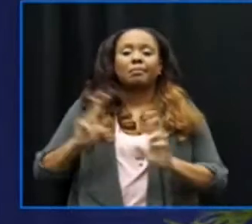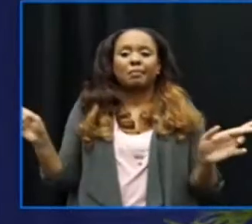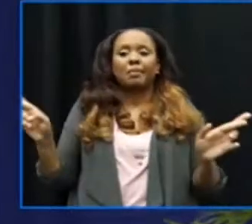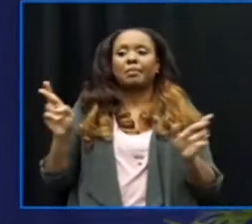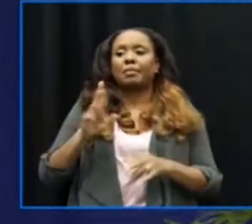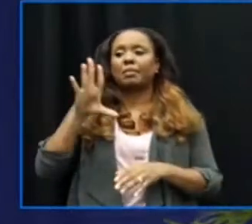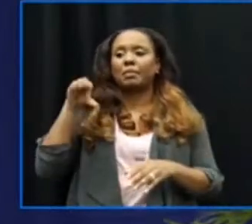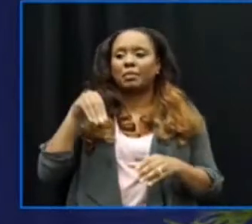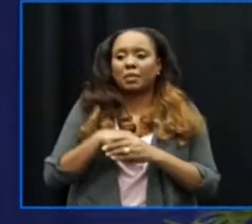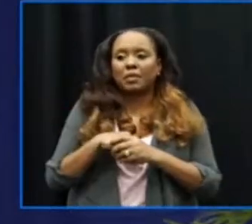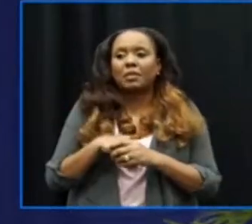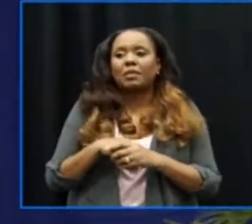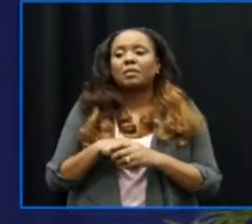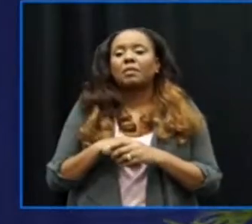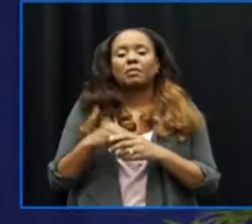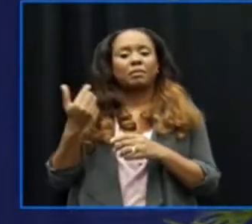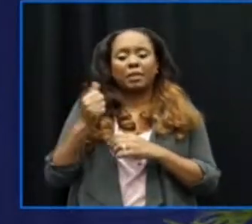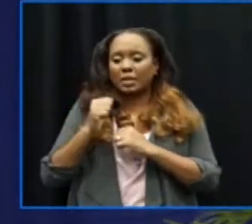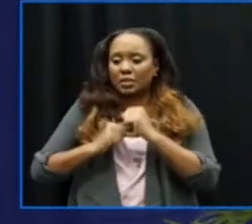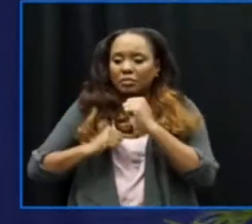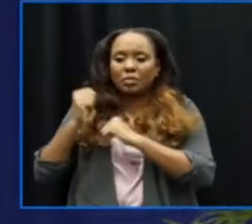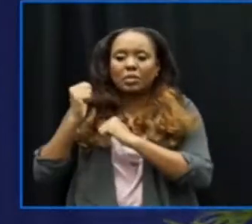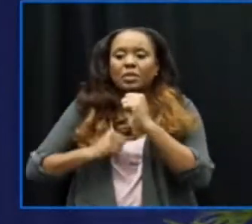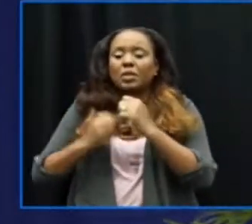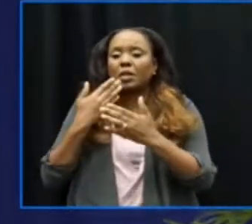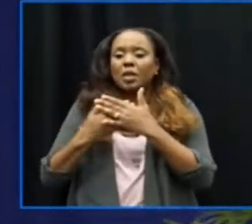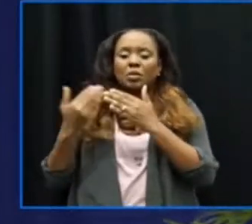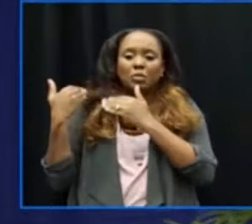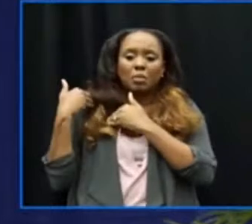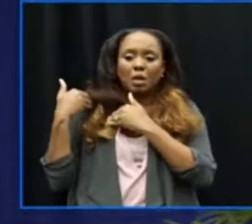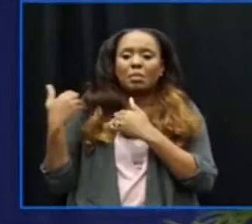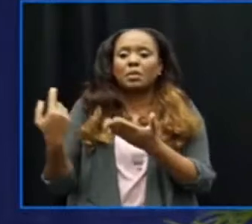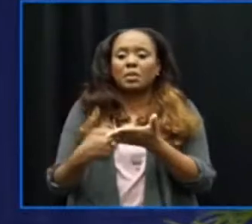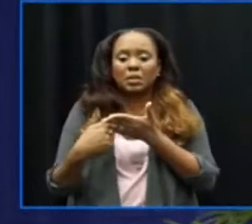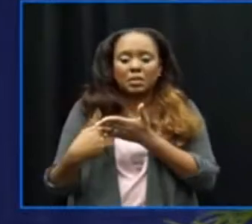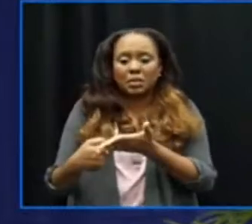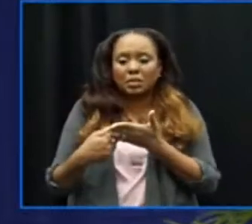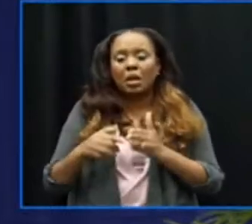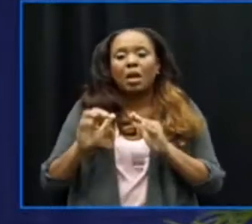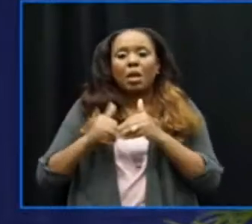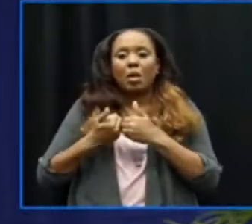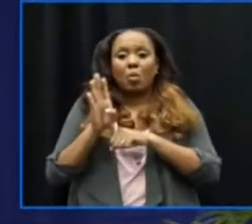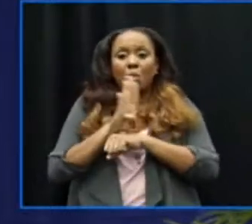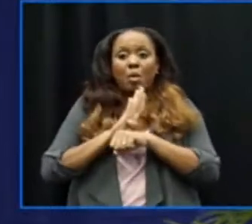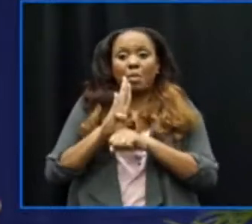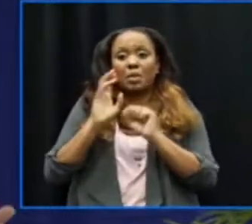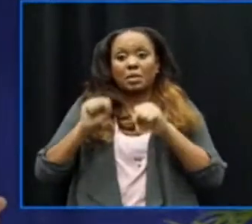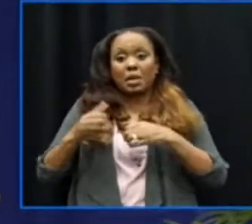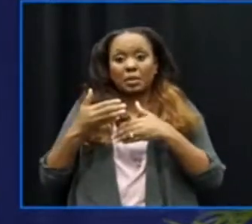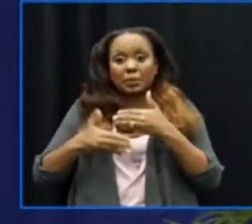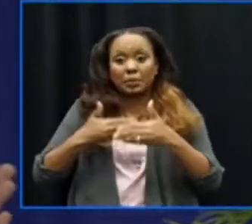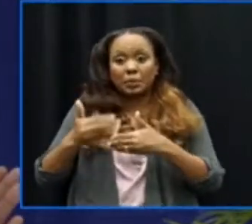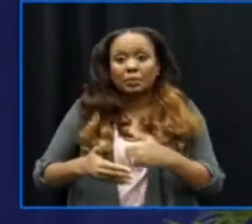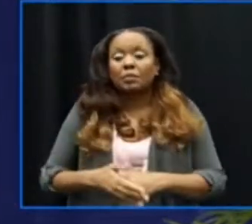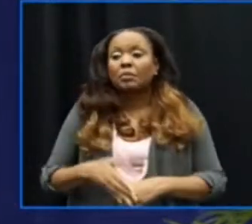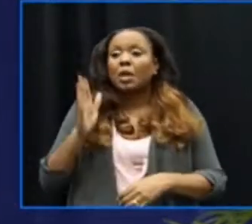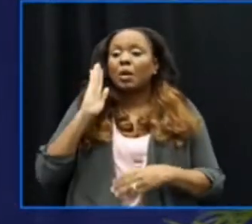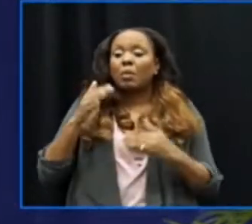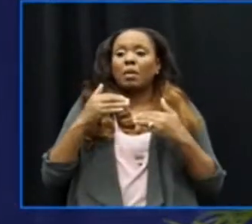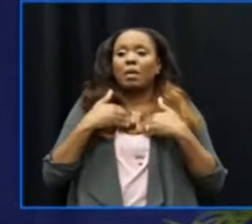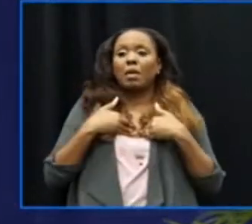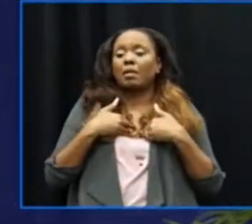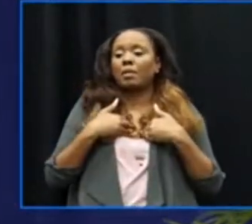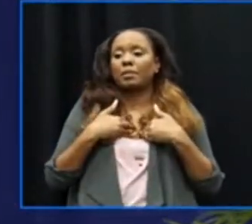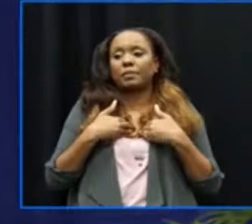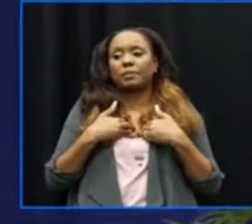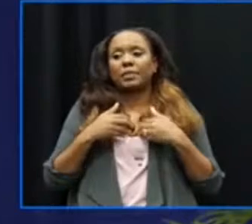part of structured, responsible discussions on how we move this country forward. Obviously, we're going to have differences. We're not going to